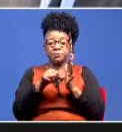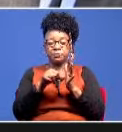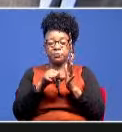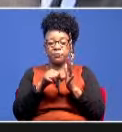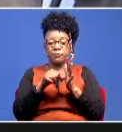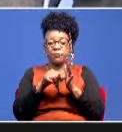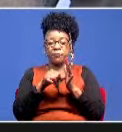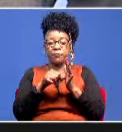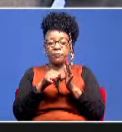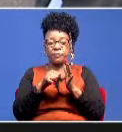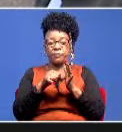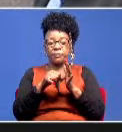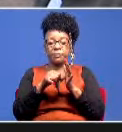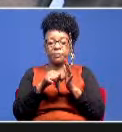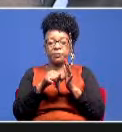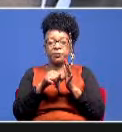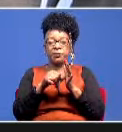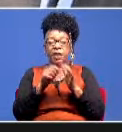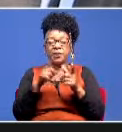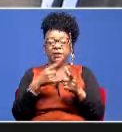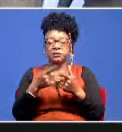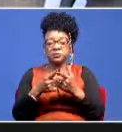up being